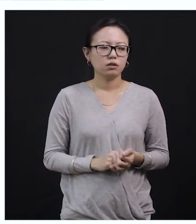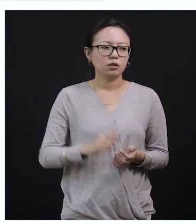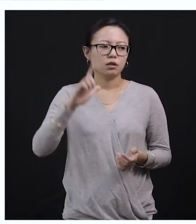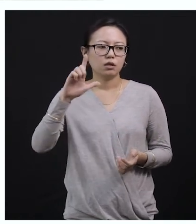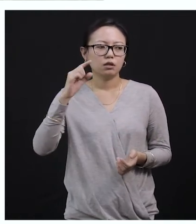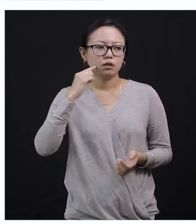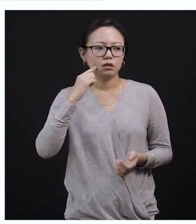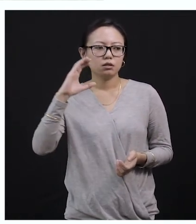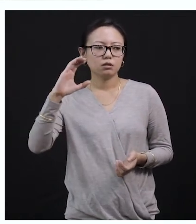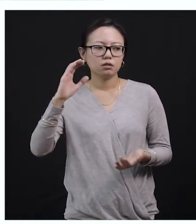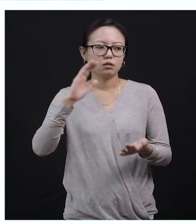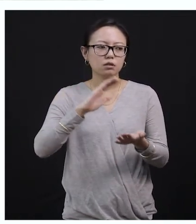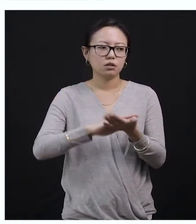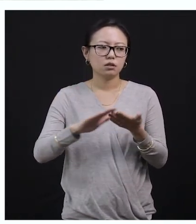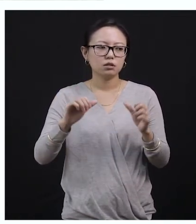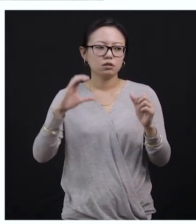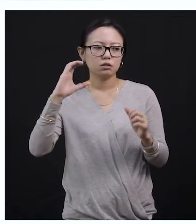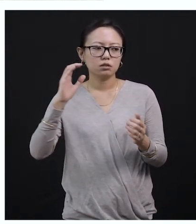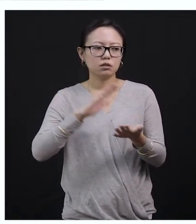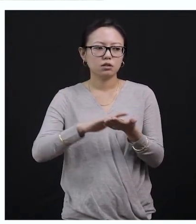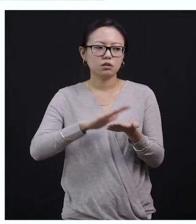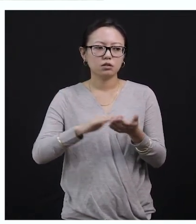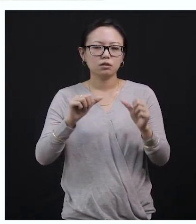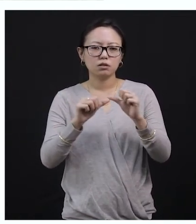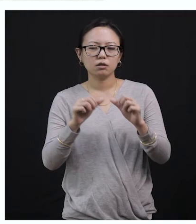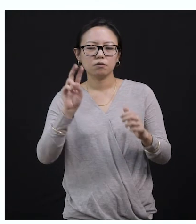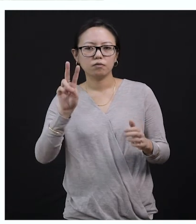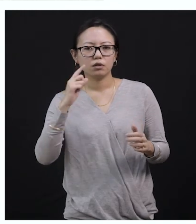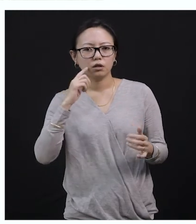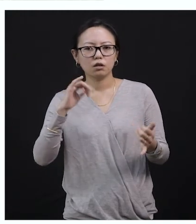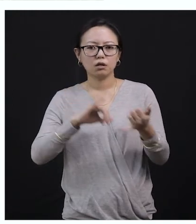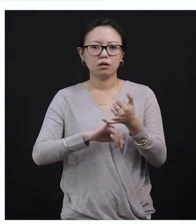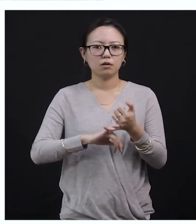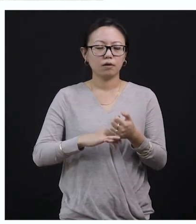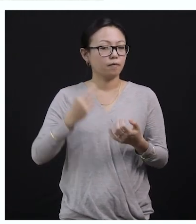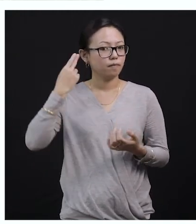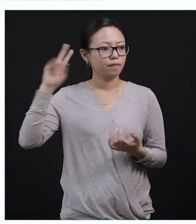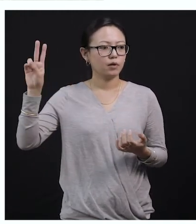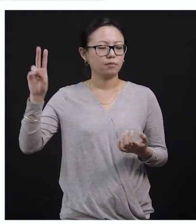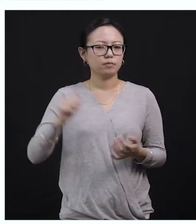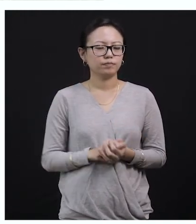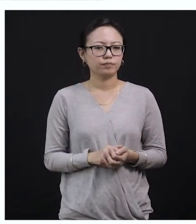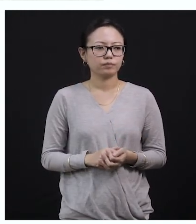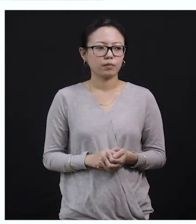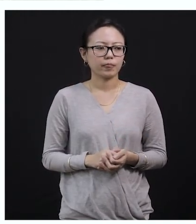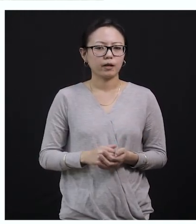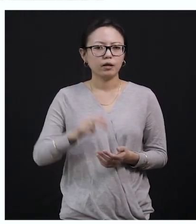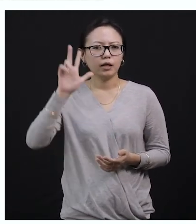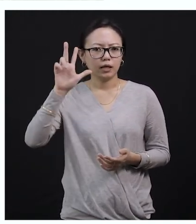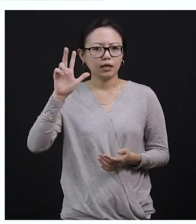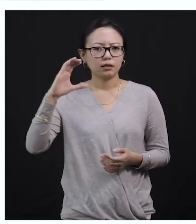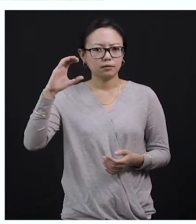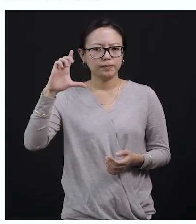However, Lichavis became the most popular one, the most popular clan among the rest of the 8 clans,